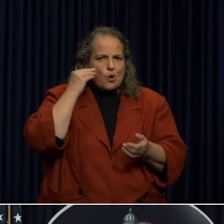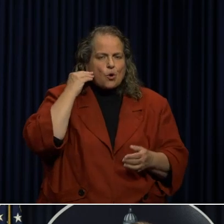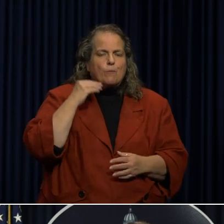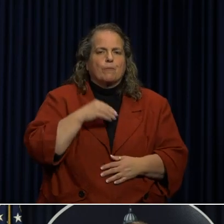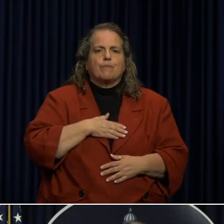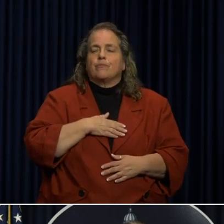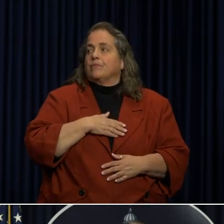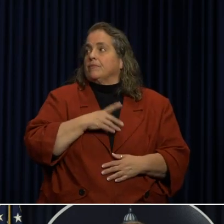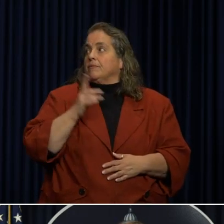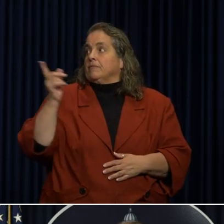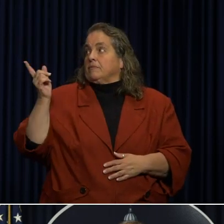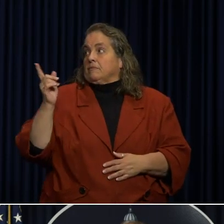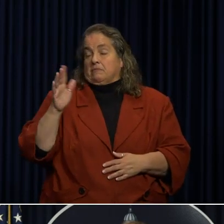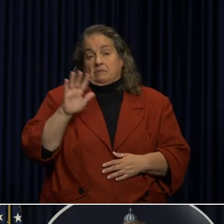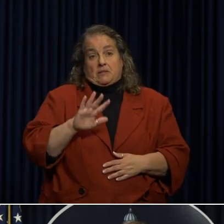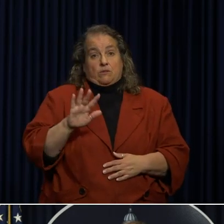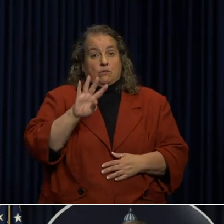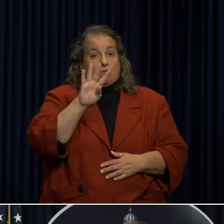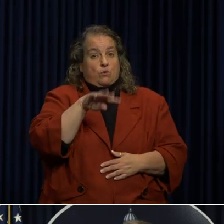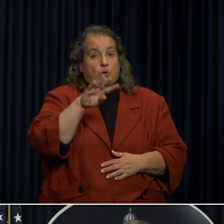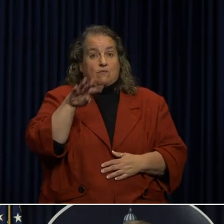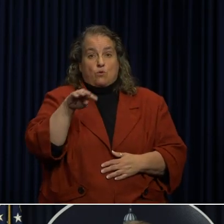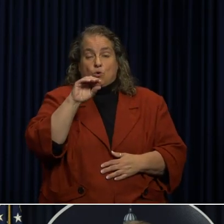is about 44%